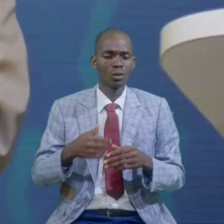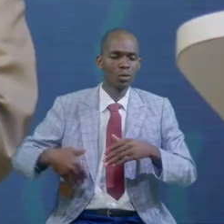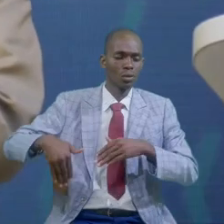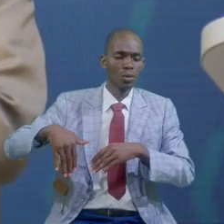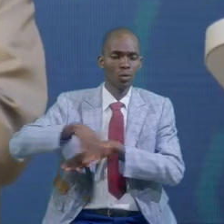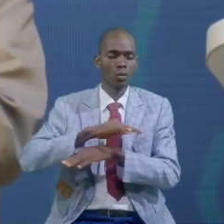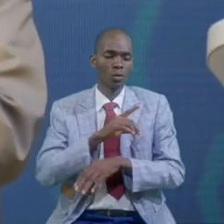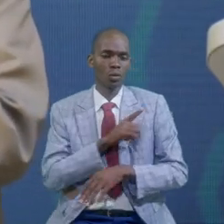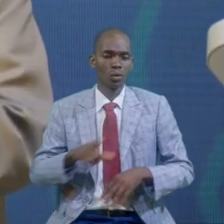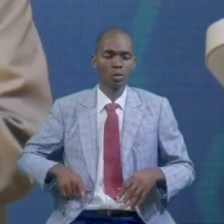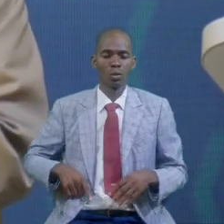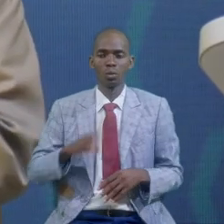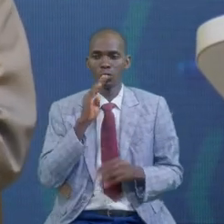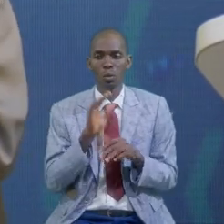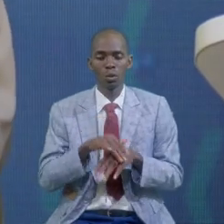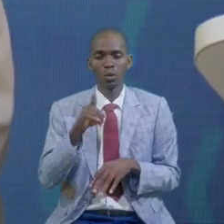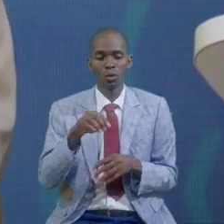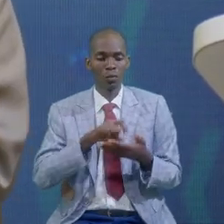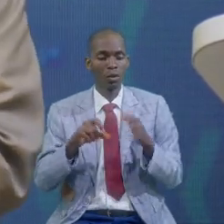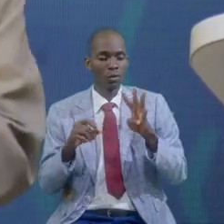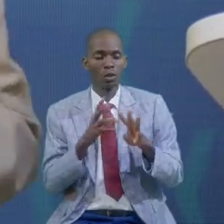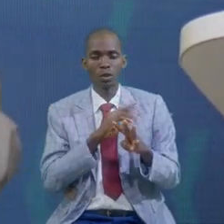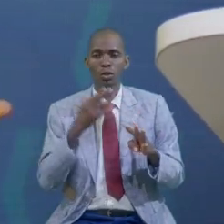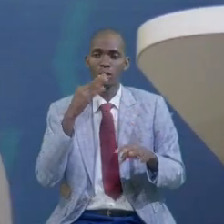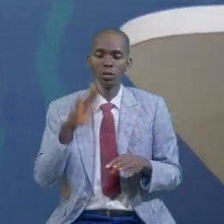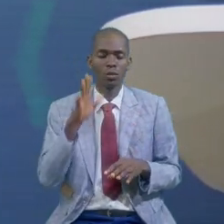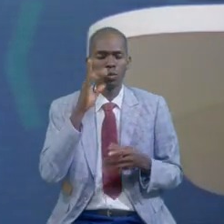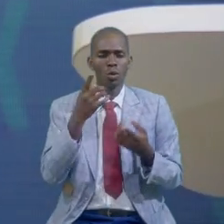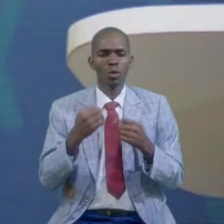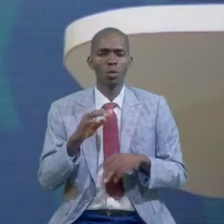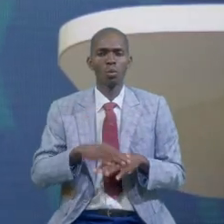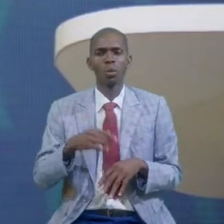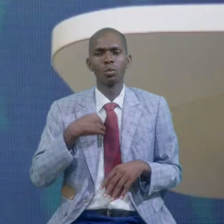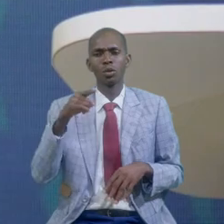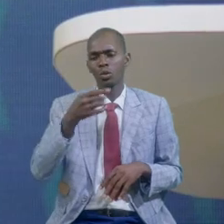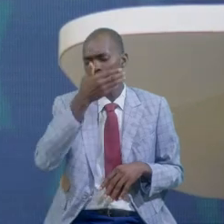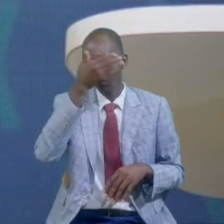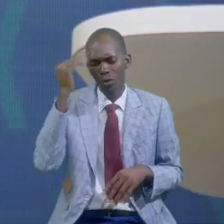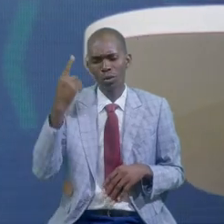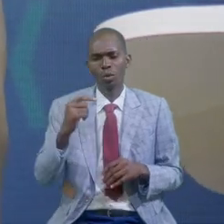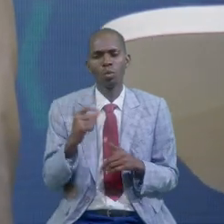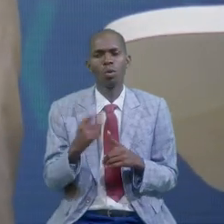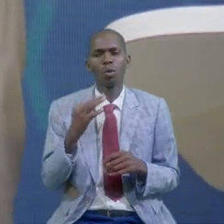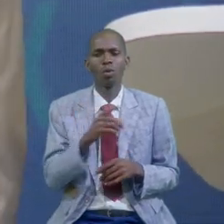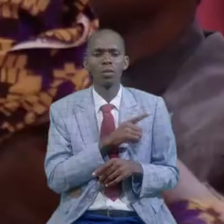4, and no evil shall come unto him. You forget the word of the Lord, as I live, ye